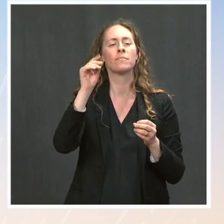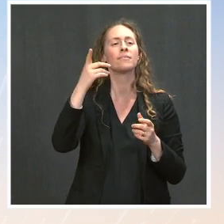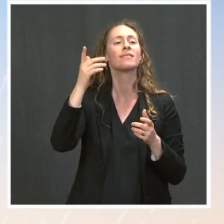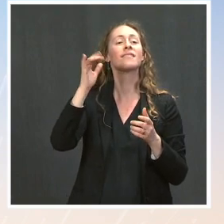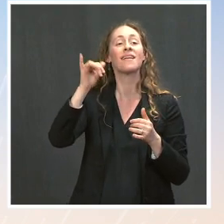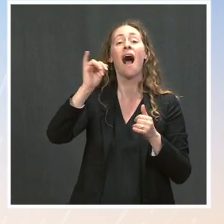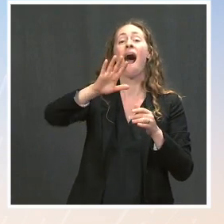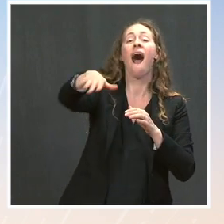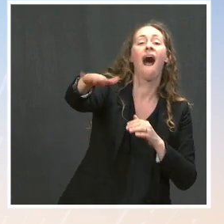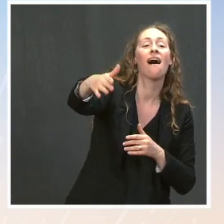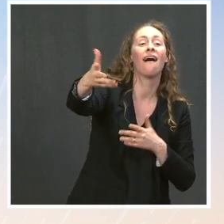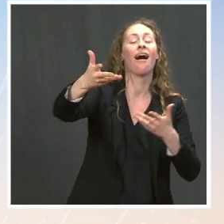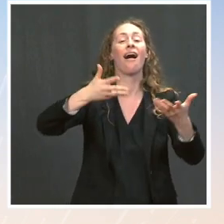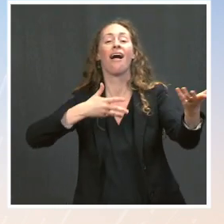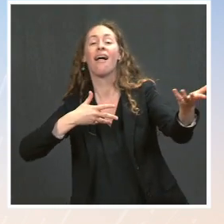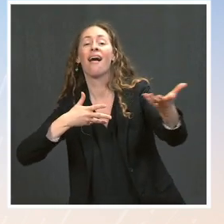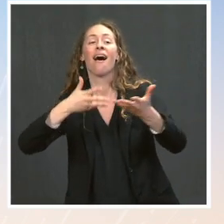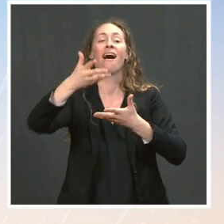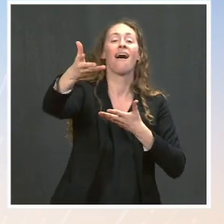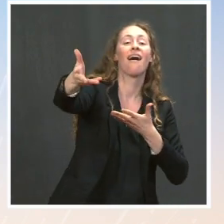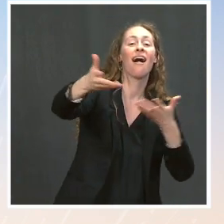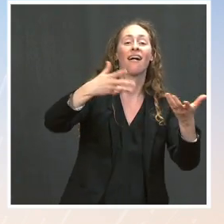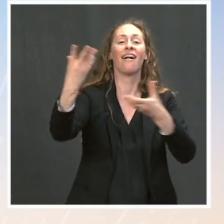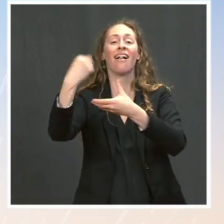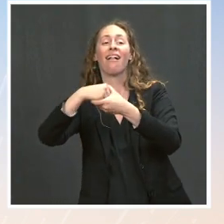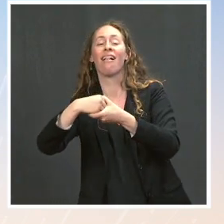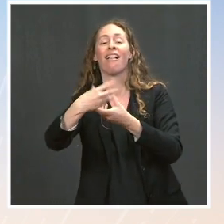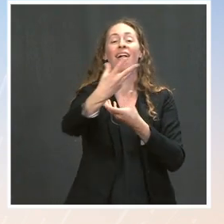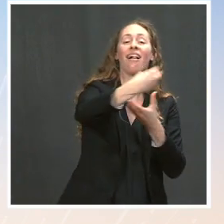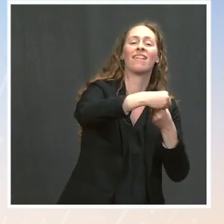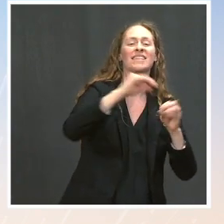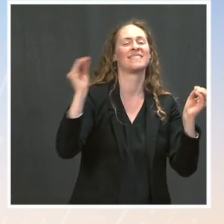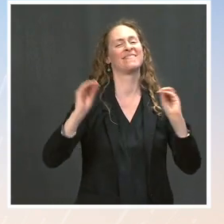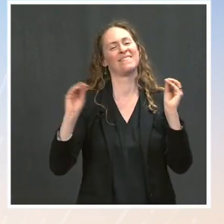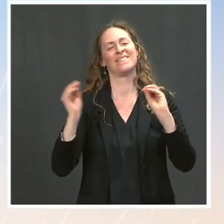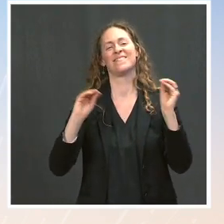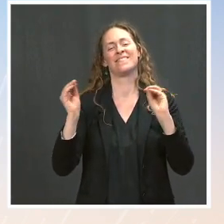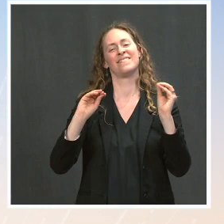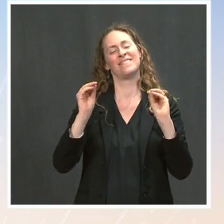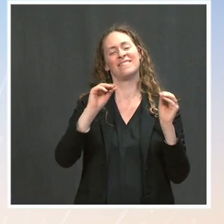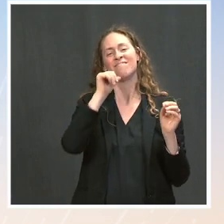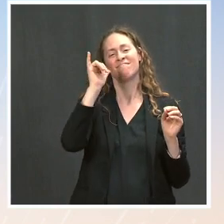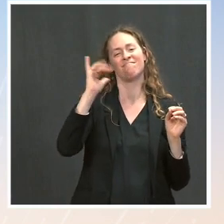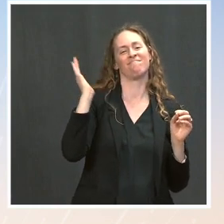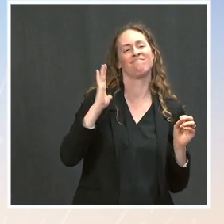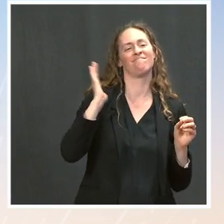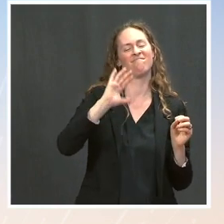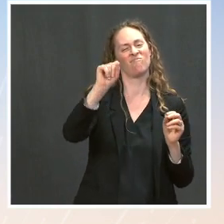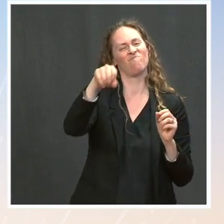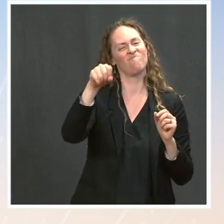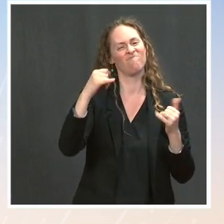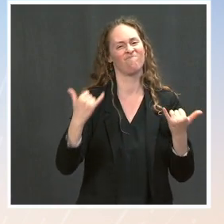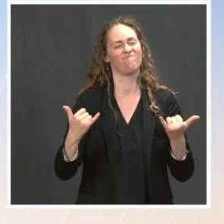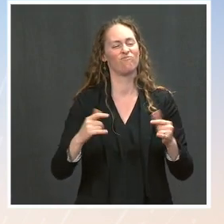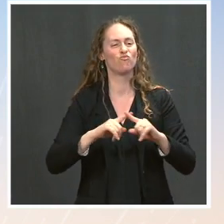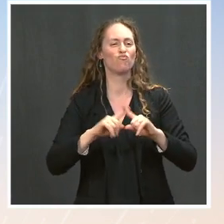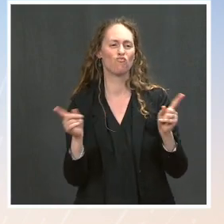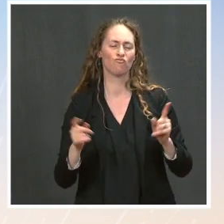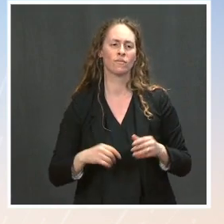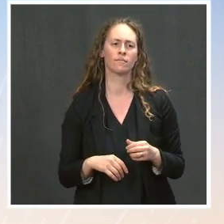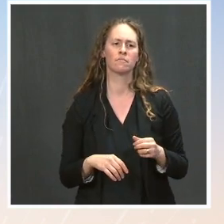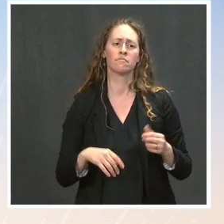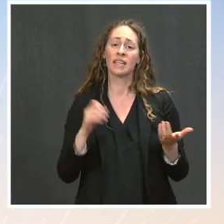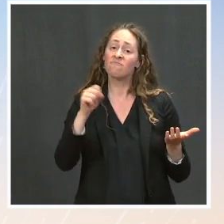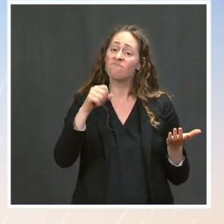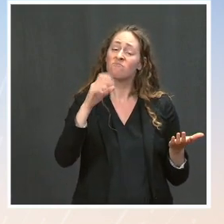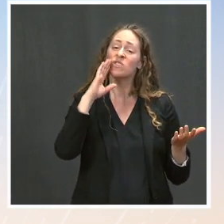that are typically a part of any president's joint session or a State of the Union address. So it will look different. But